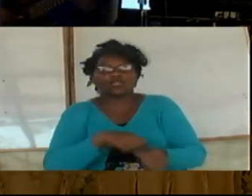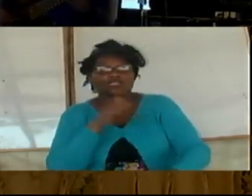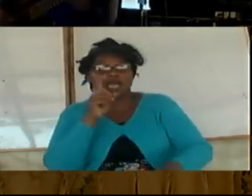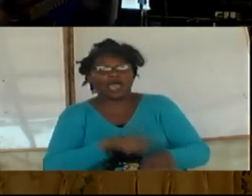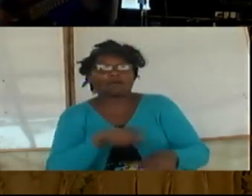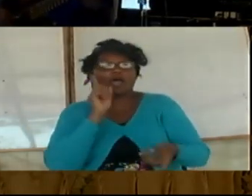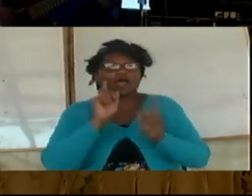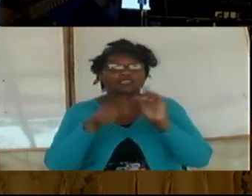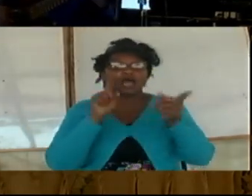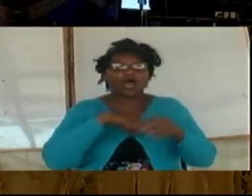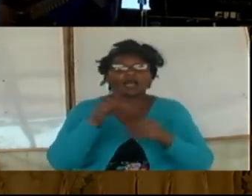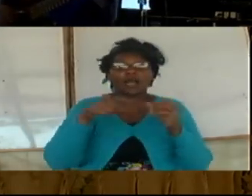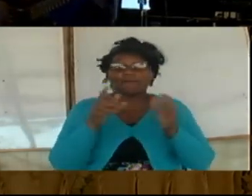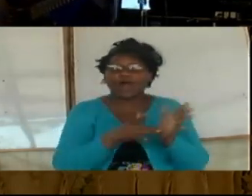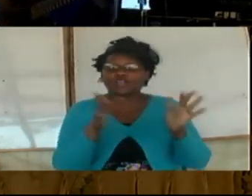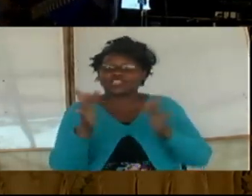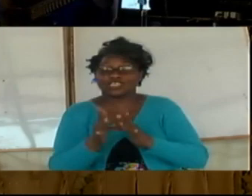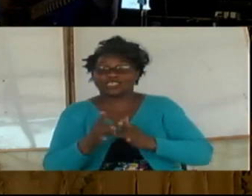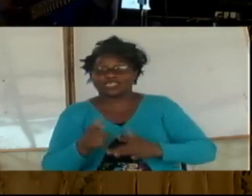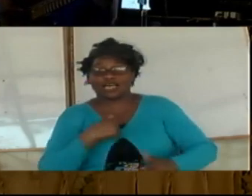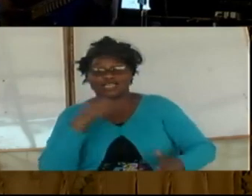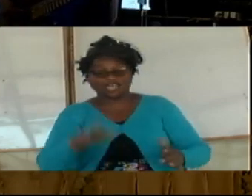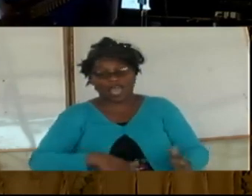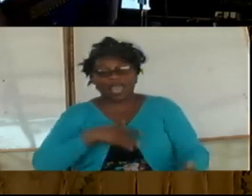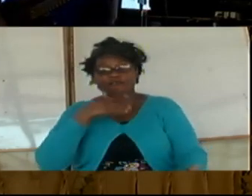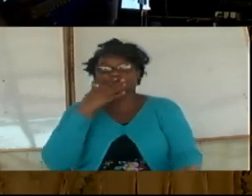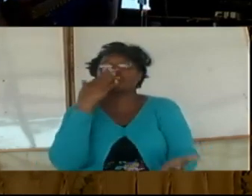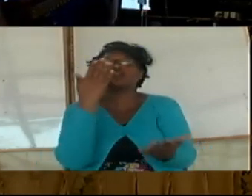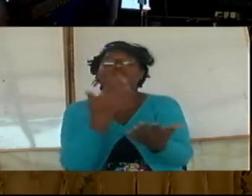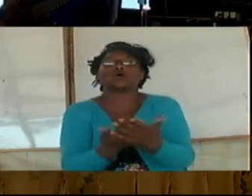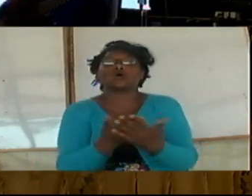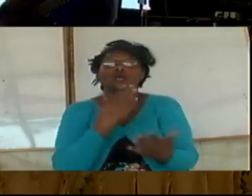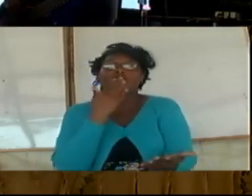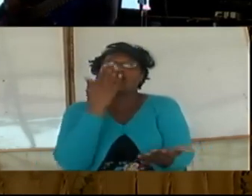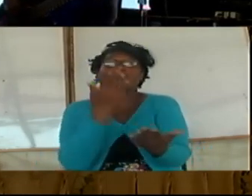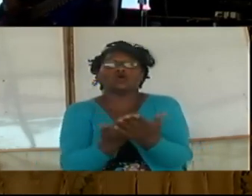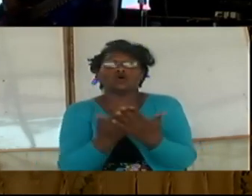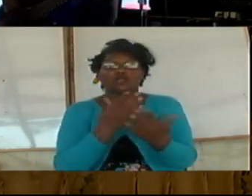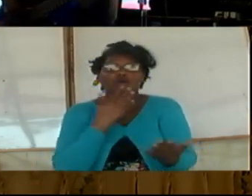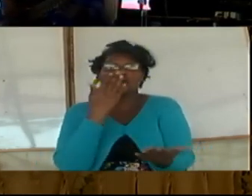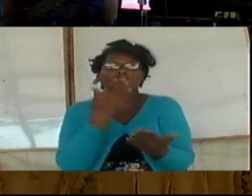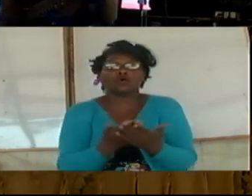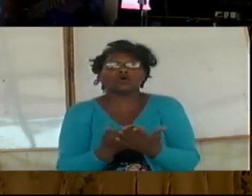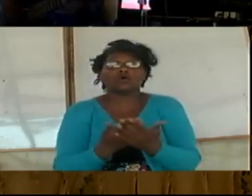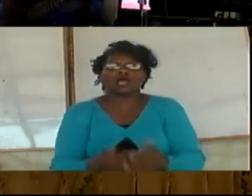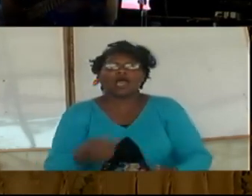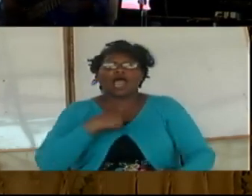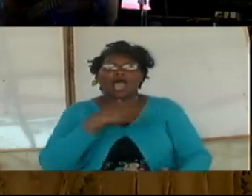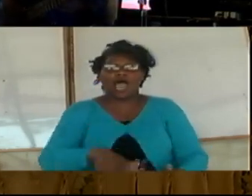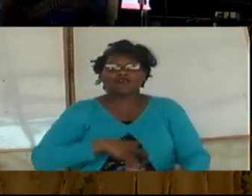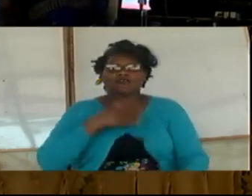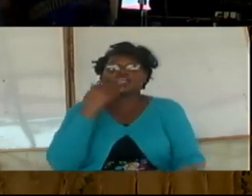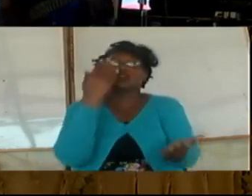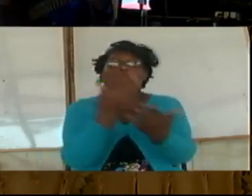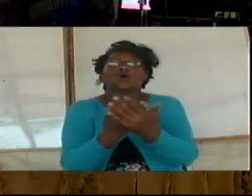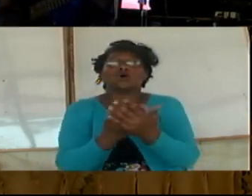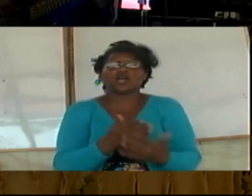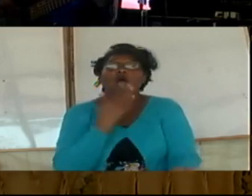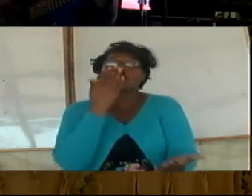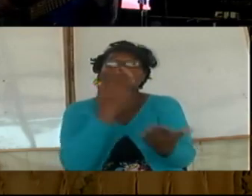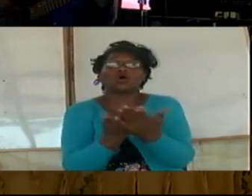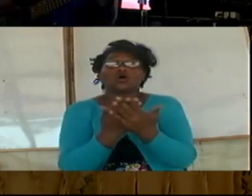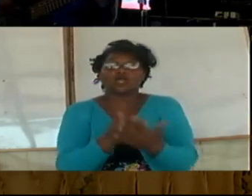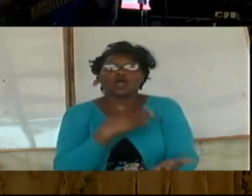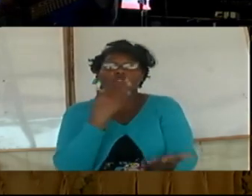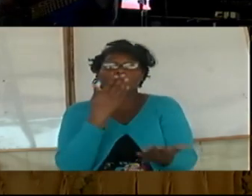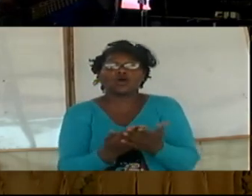every time I talk about Jesus, I feel good, good, good. You feel good, say, I feel good.